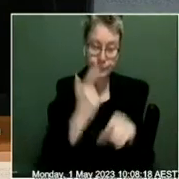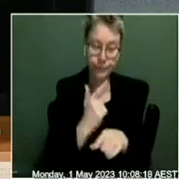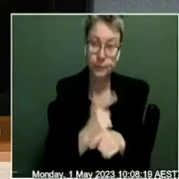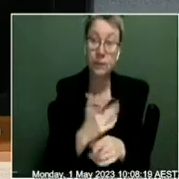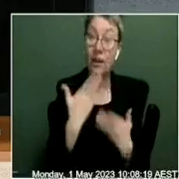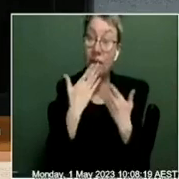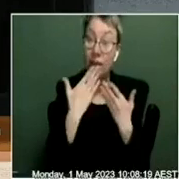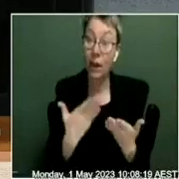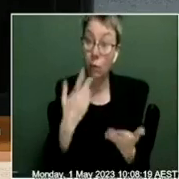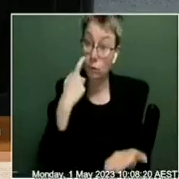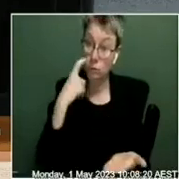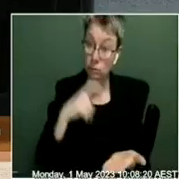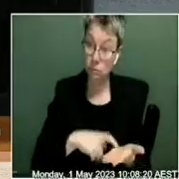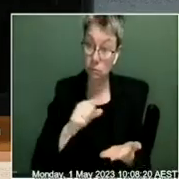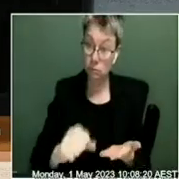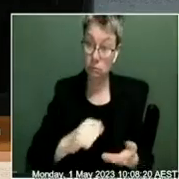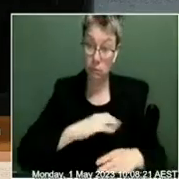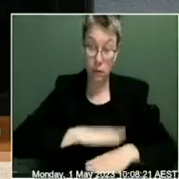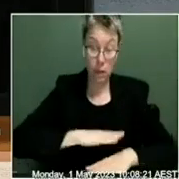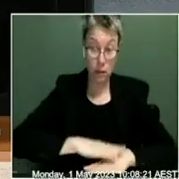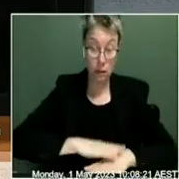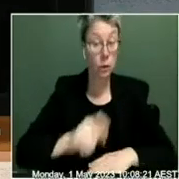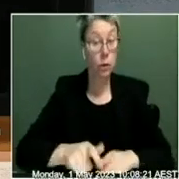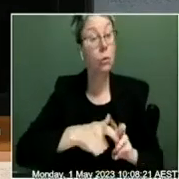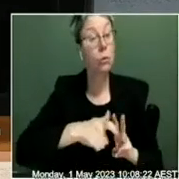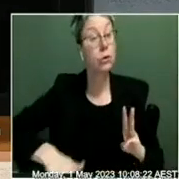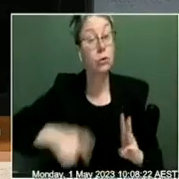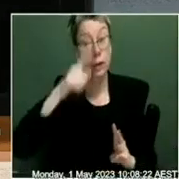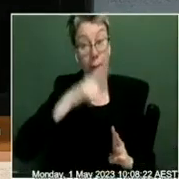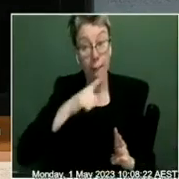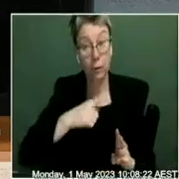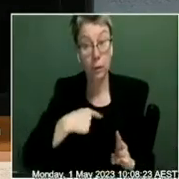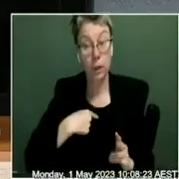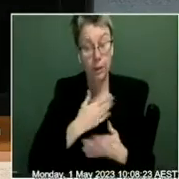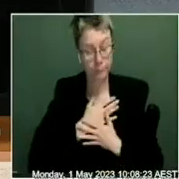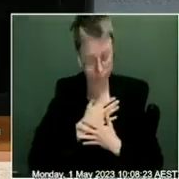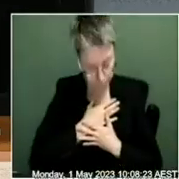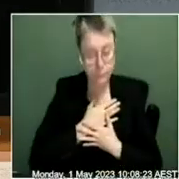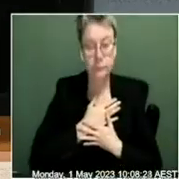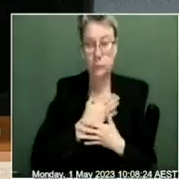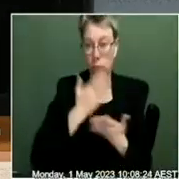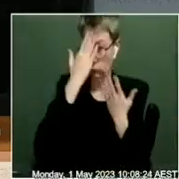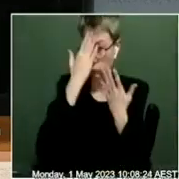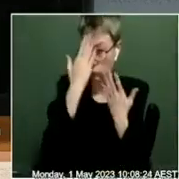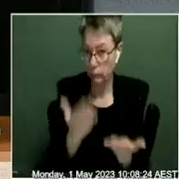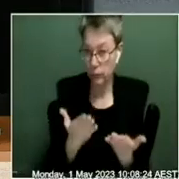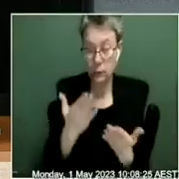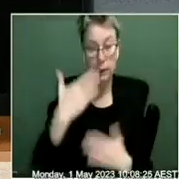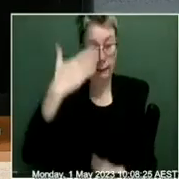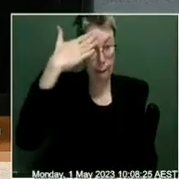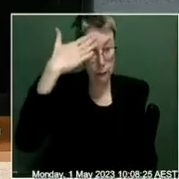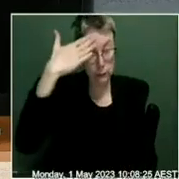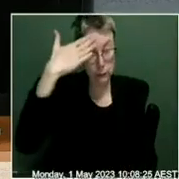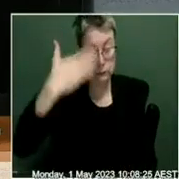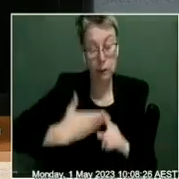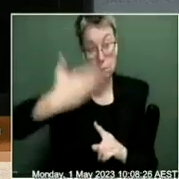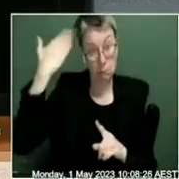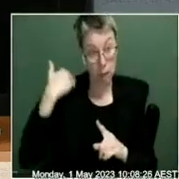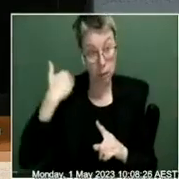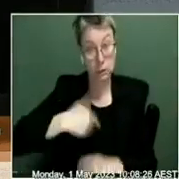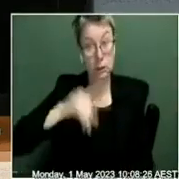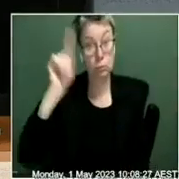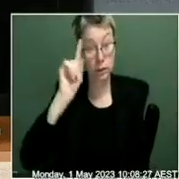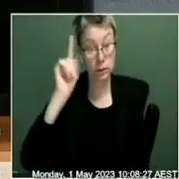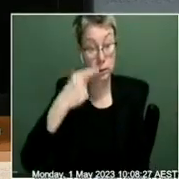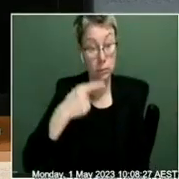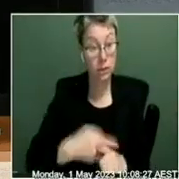to elders past and present and those emerging. I'd like to acknowledge too those who've given evidence before today,